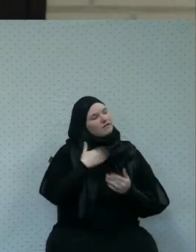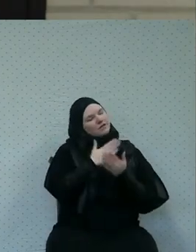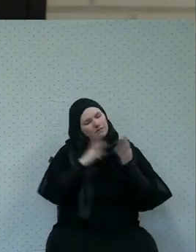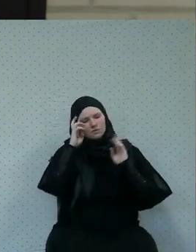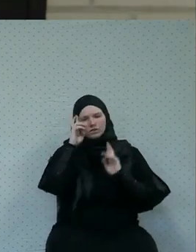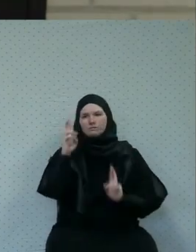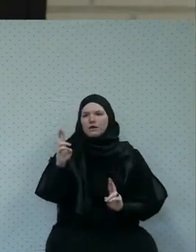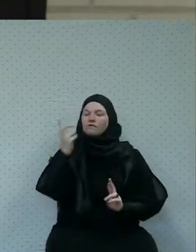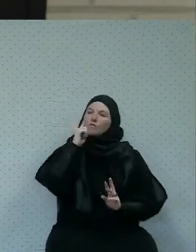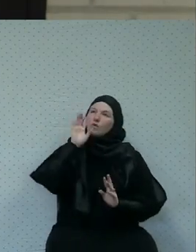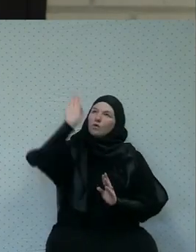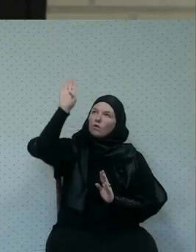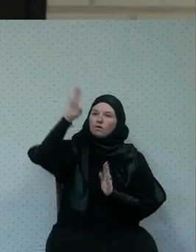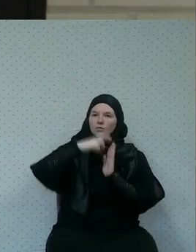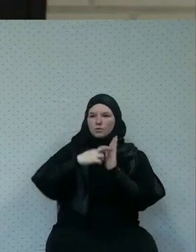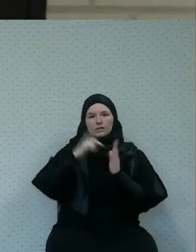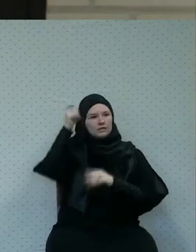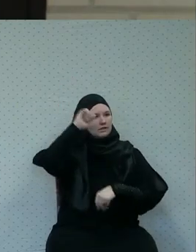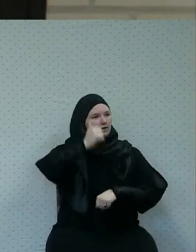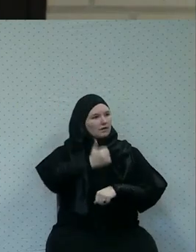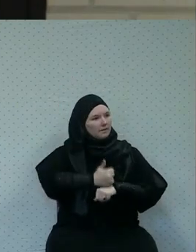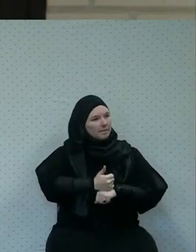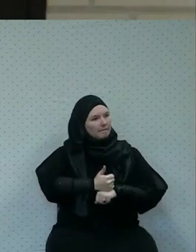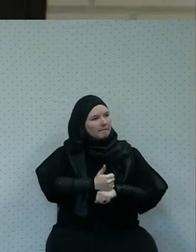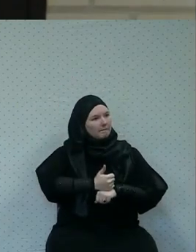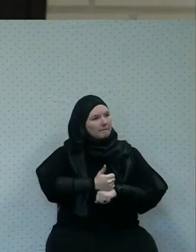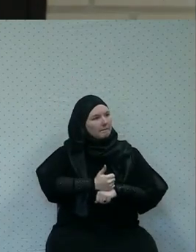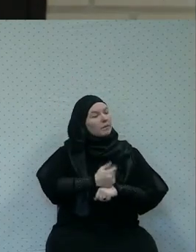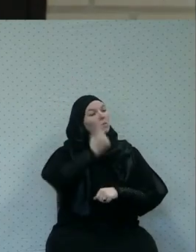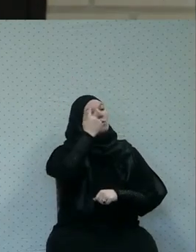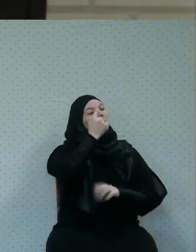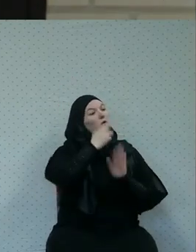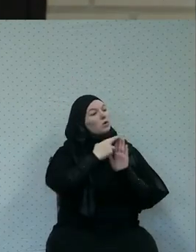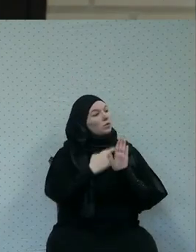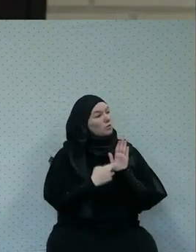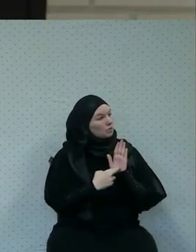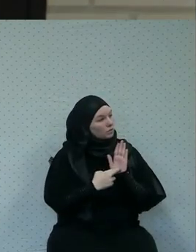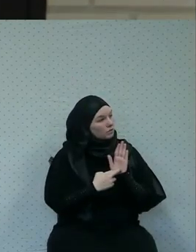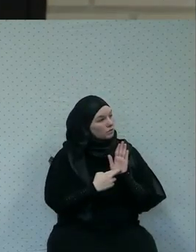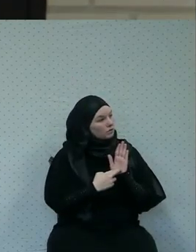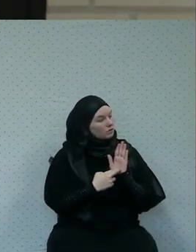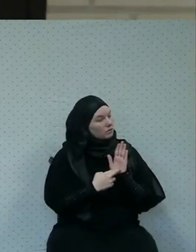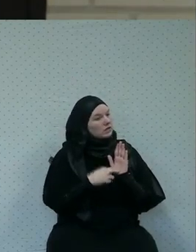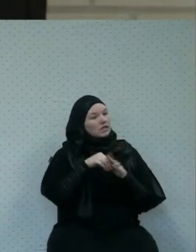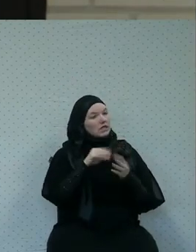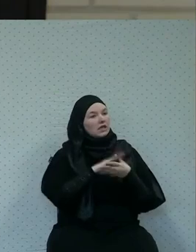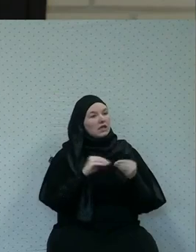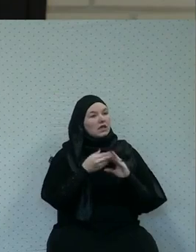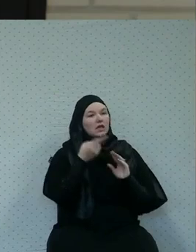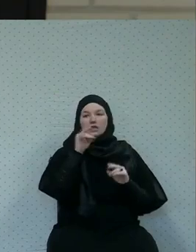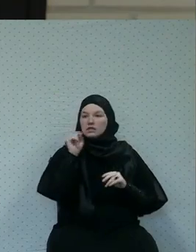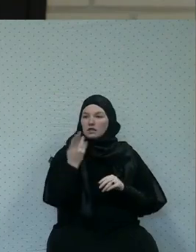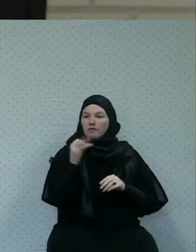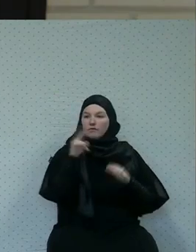respect for the rules Allah subhanahu wa ta'ala sets. One of the rules is in the hadith of the